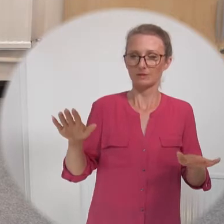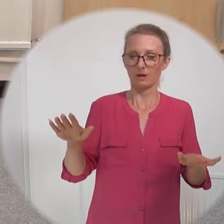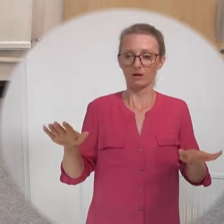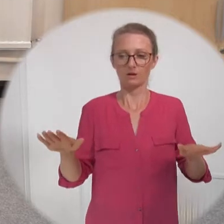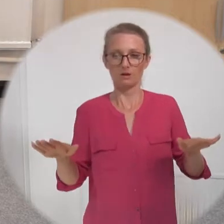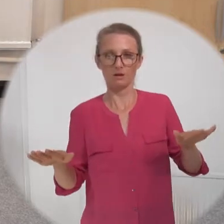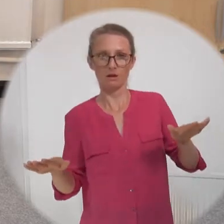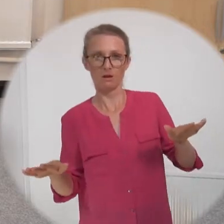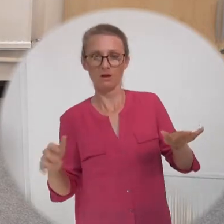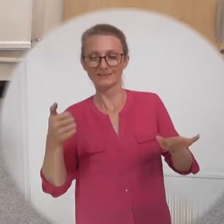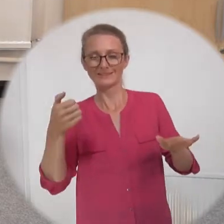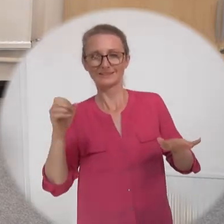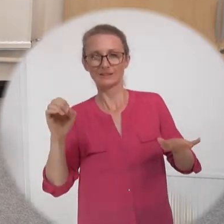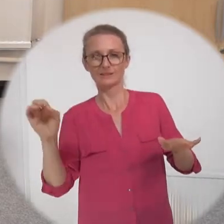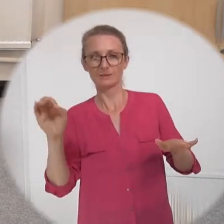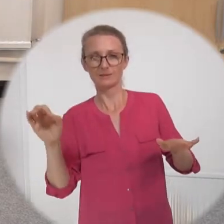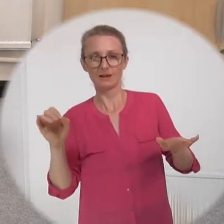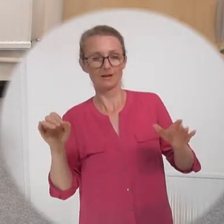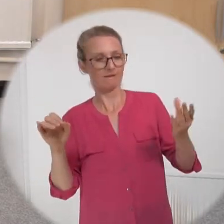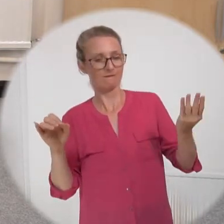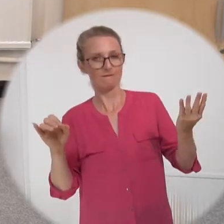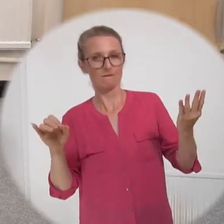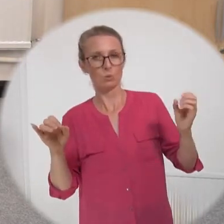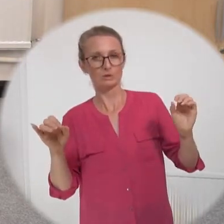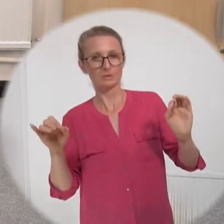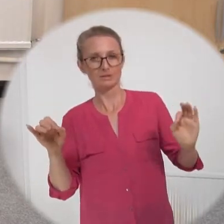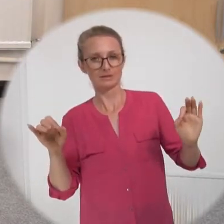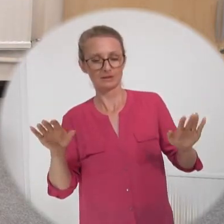60%, 40%.